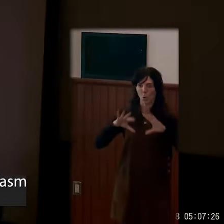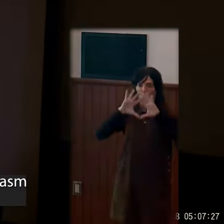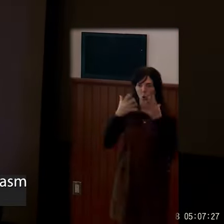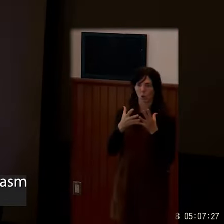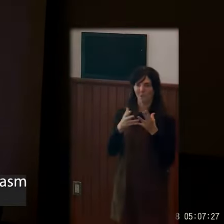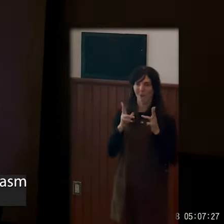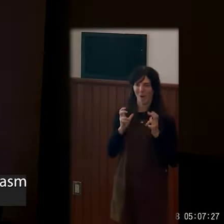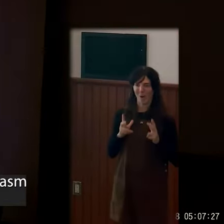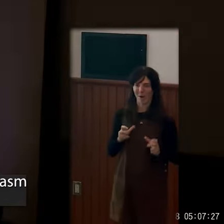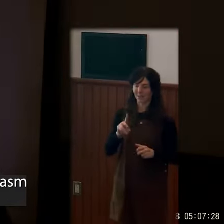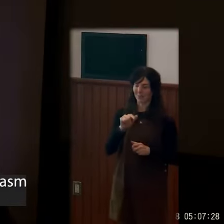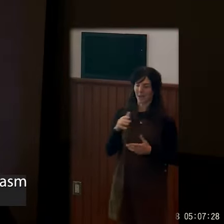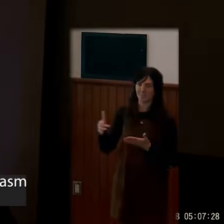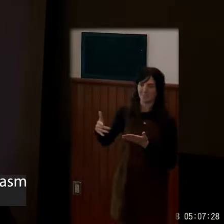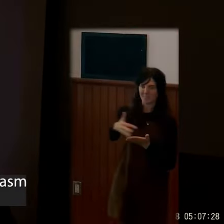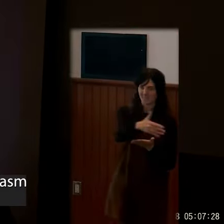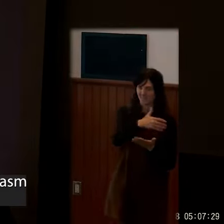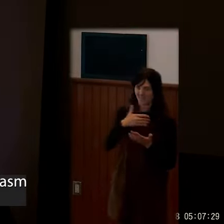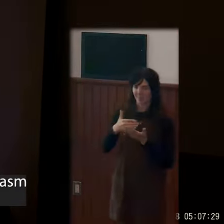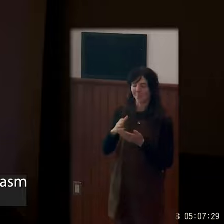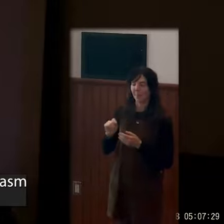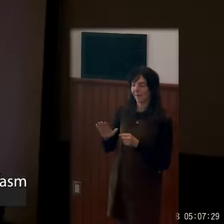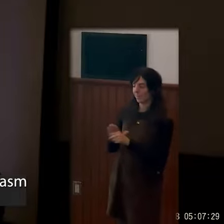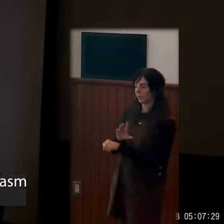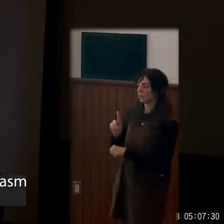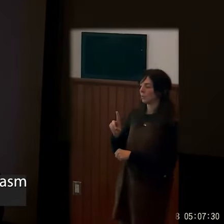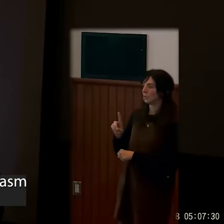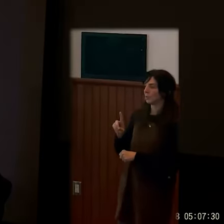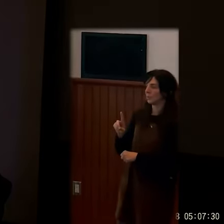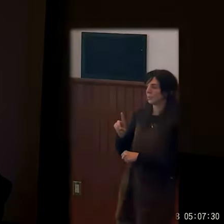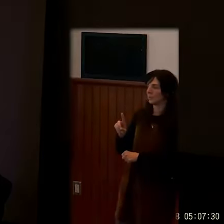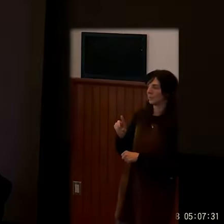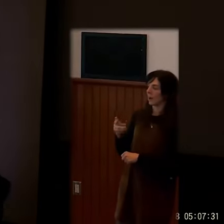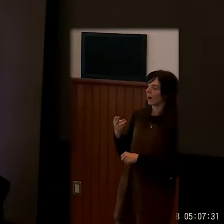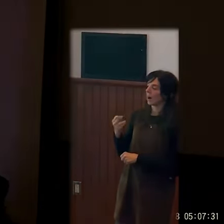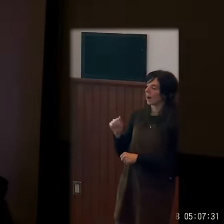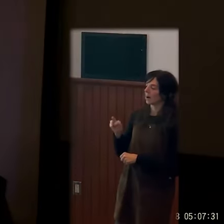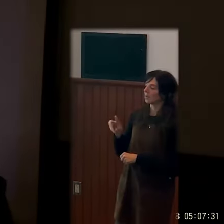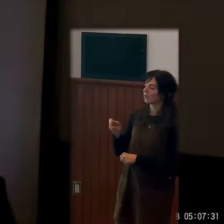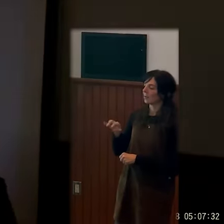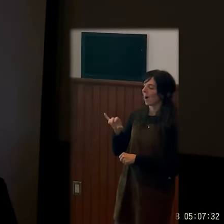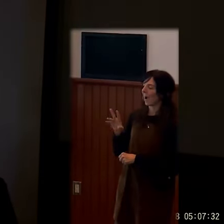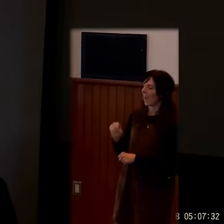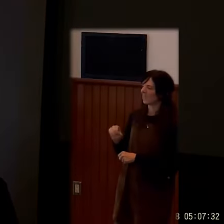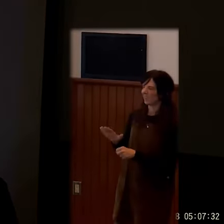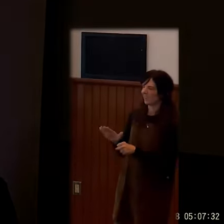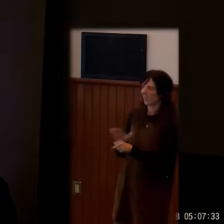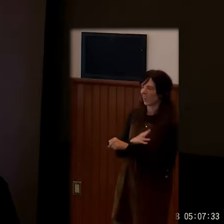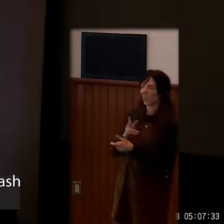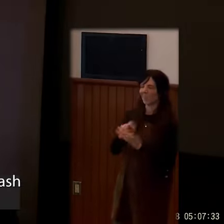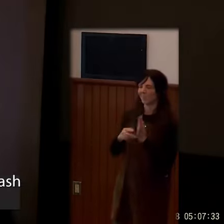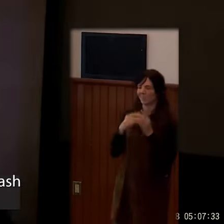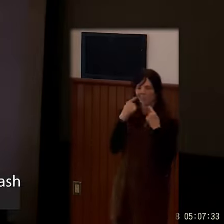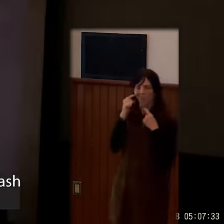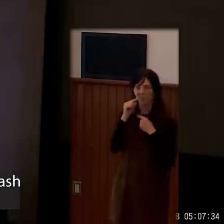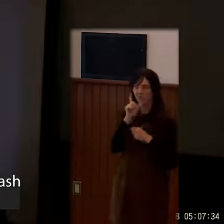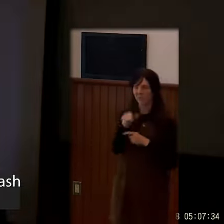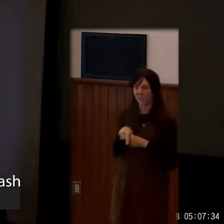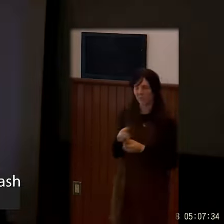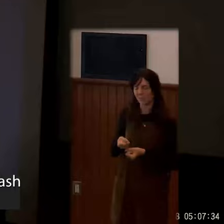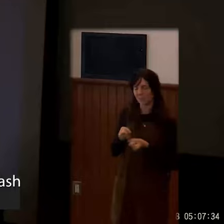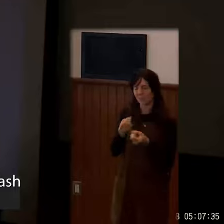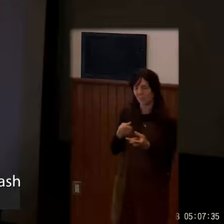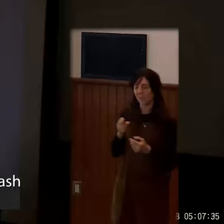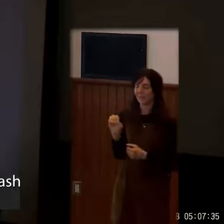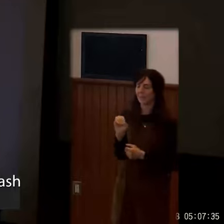orgasm data. Full hard drive of orgasm data downloaded, Reiko is deemed redundant. Reiko is dumped as a piece